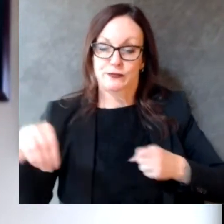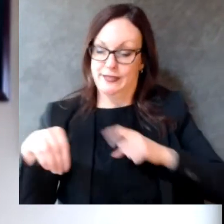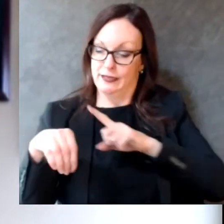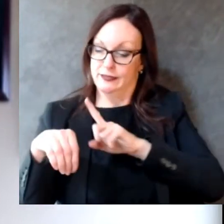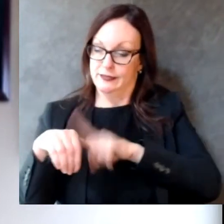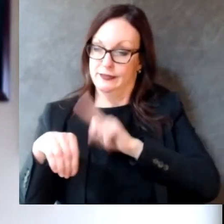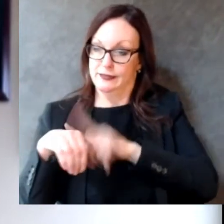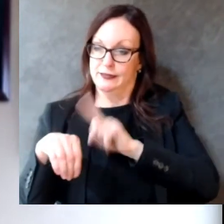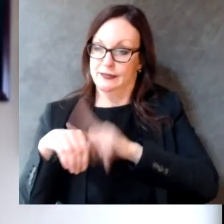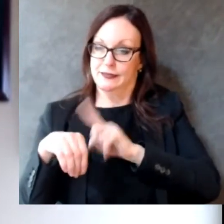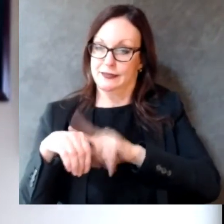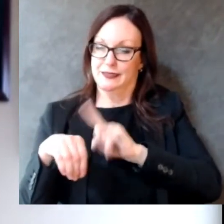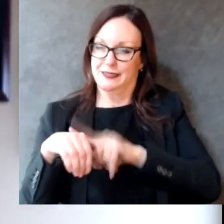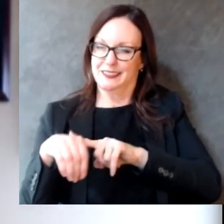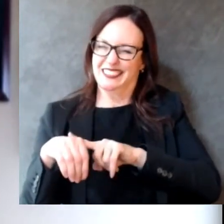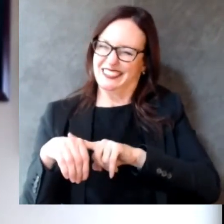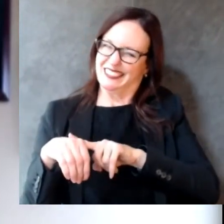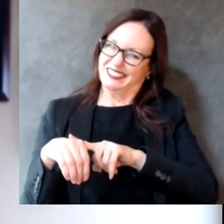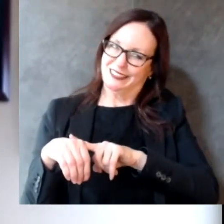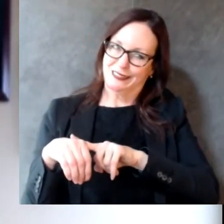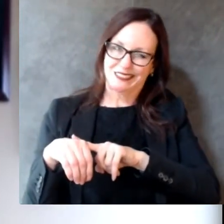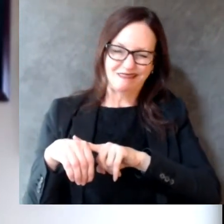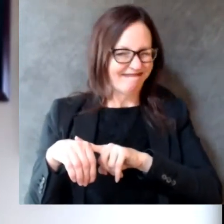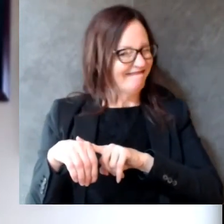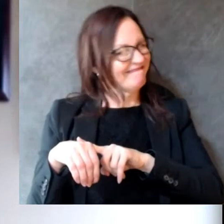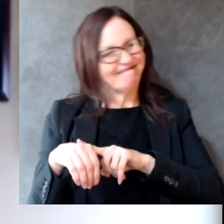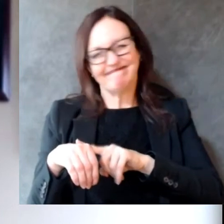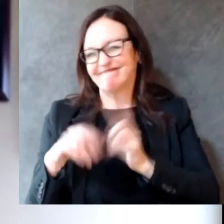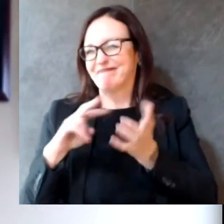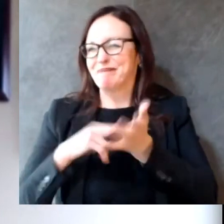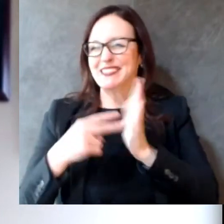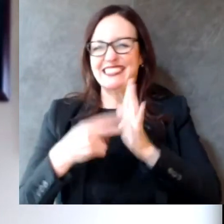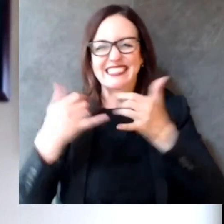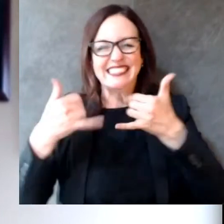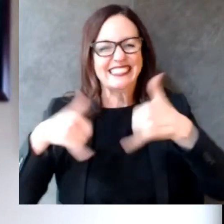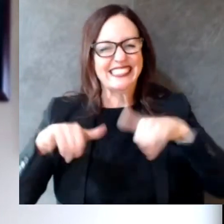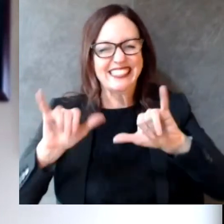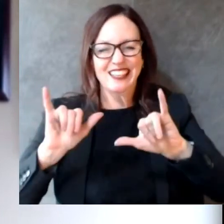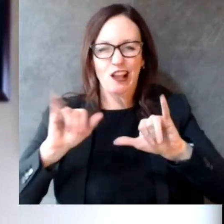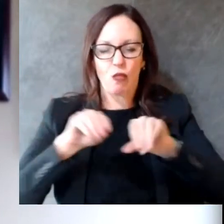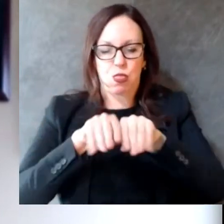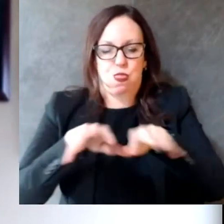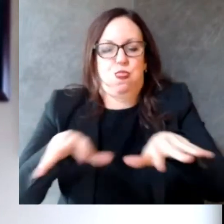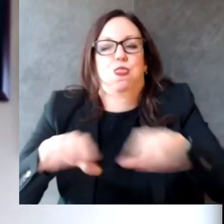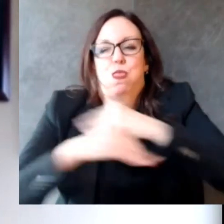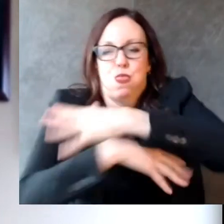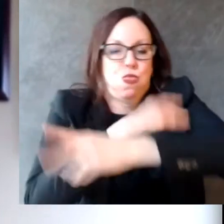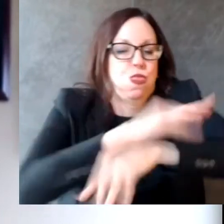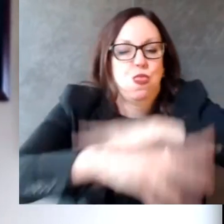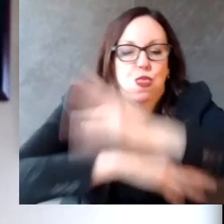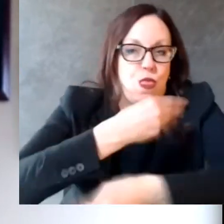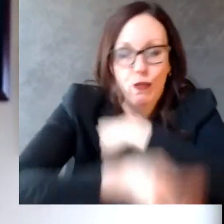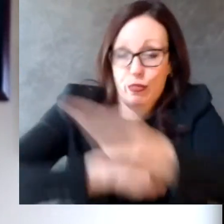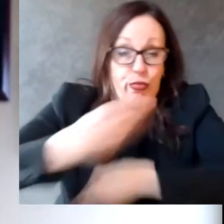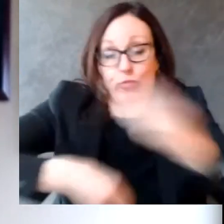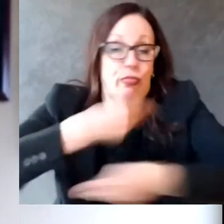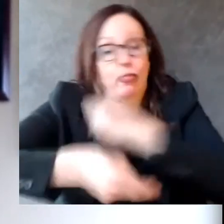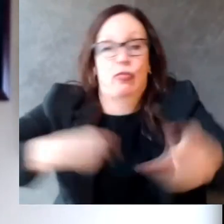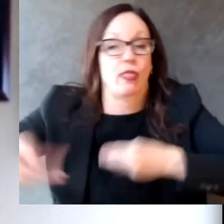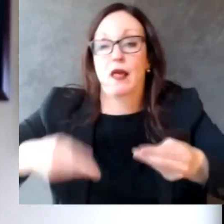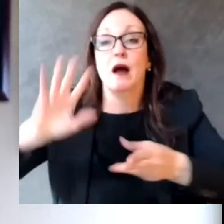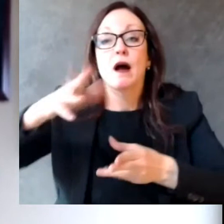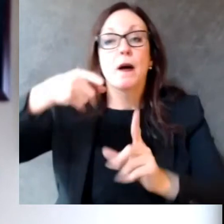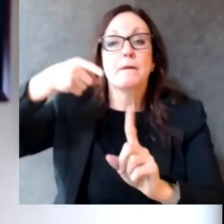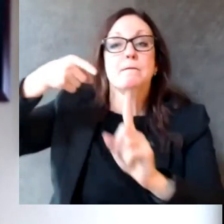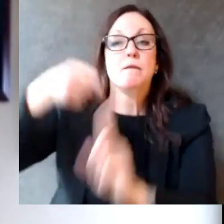community, because that also influences the risk. And the updated CDC public health recommendations for people who have been